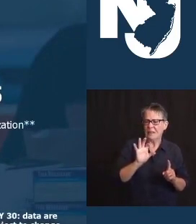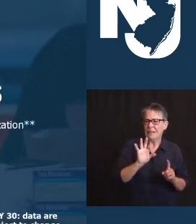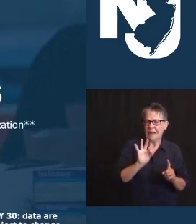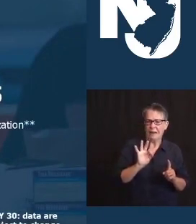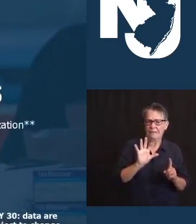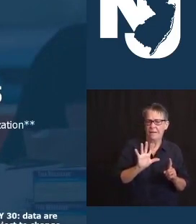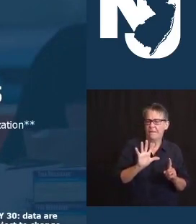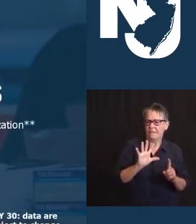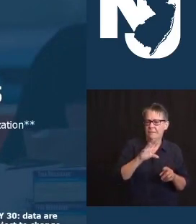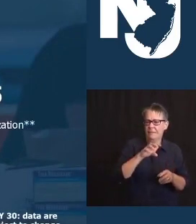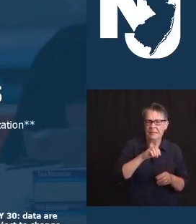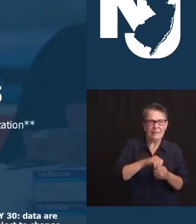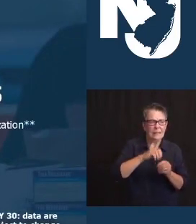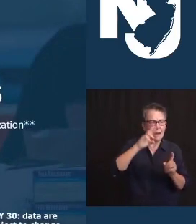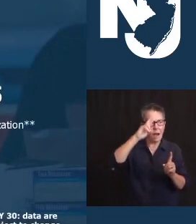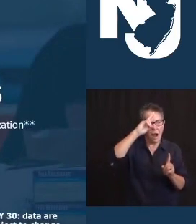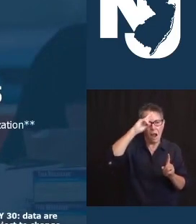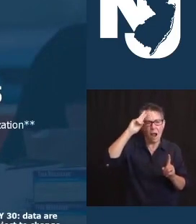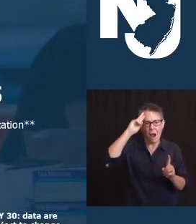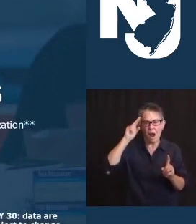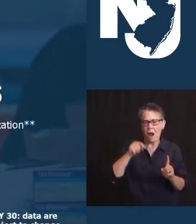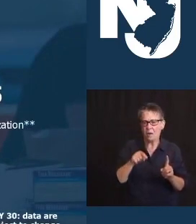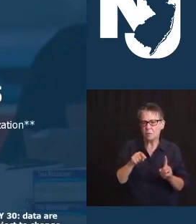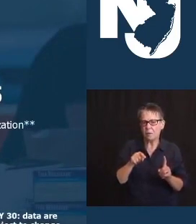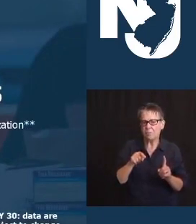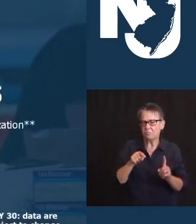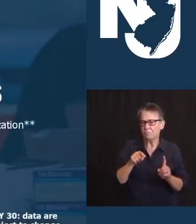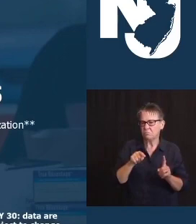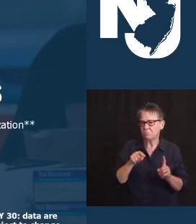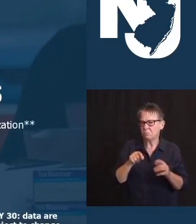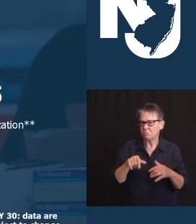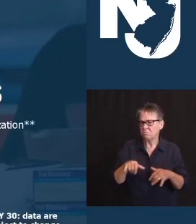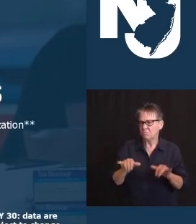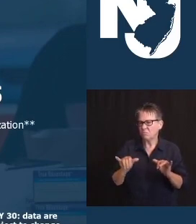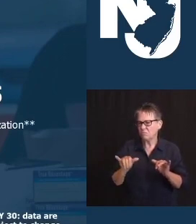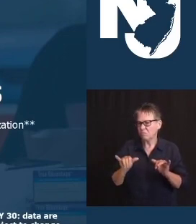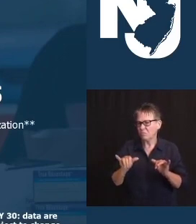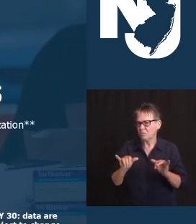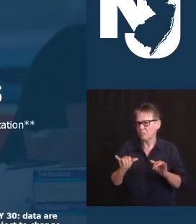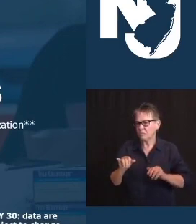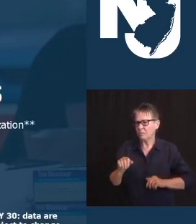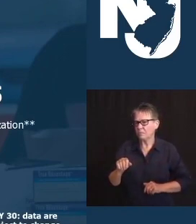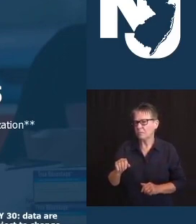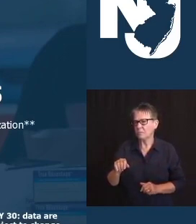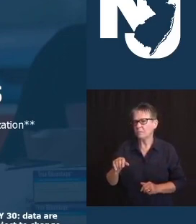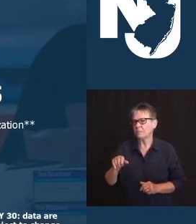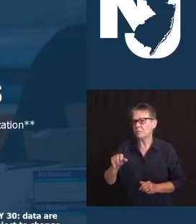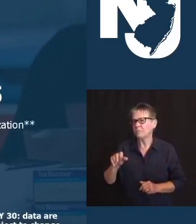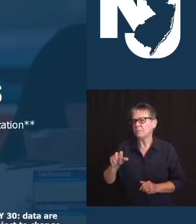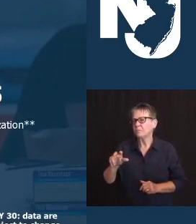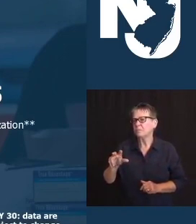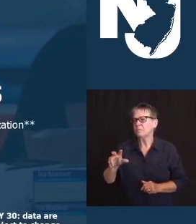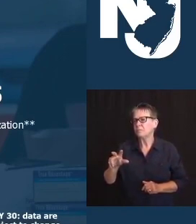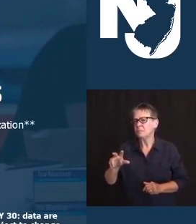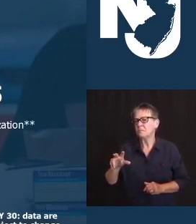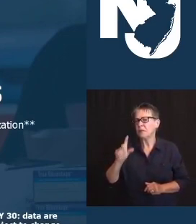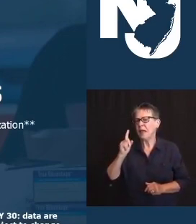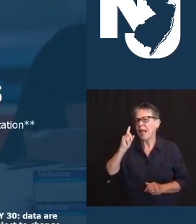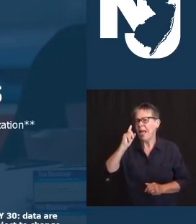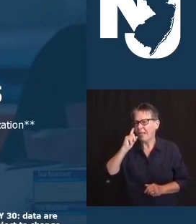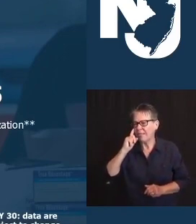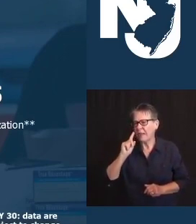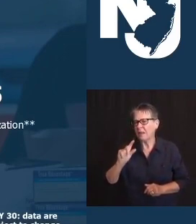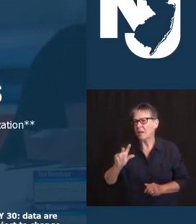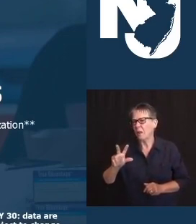patients being treated, with an additional 343, Judy, persons under investigation, pending the return of their test